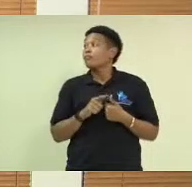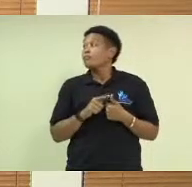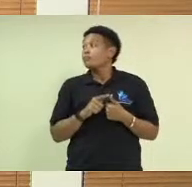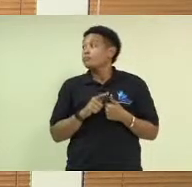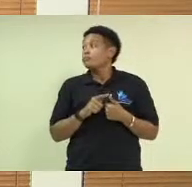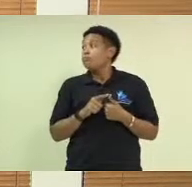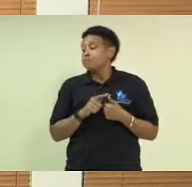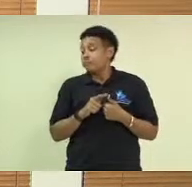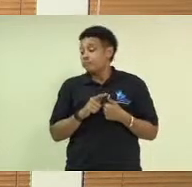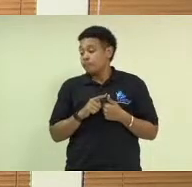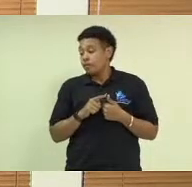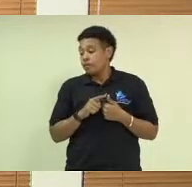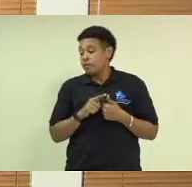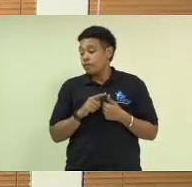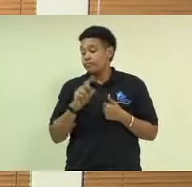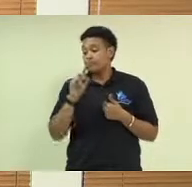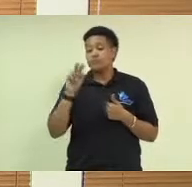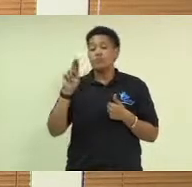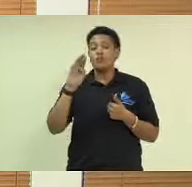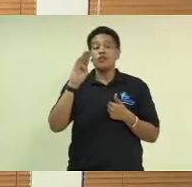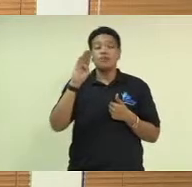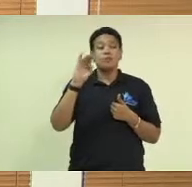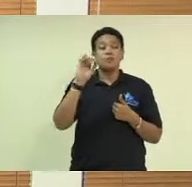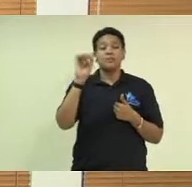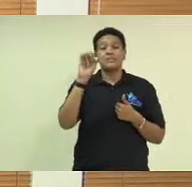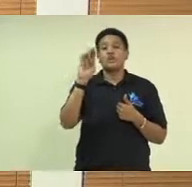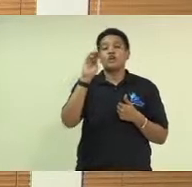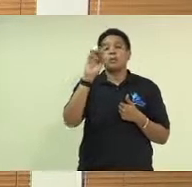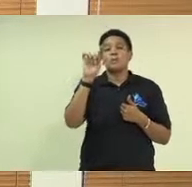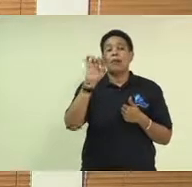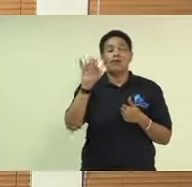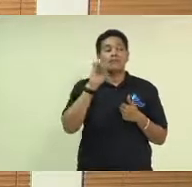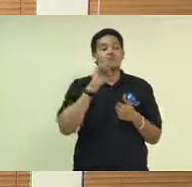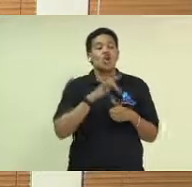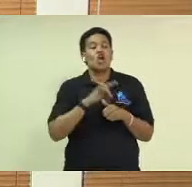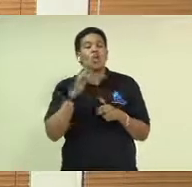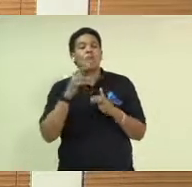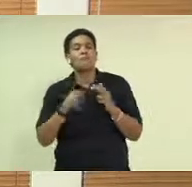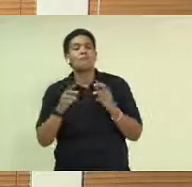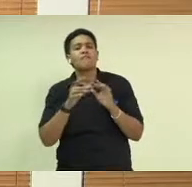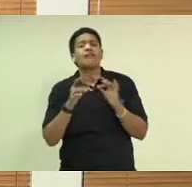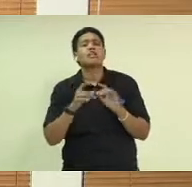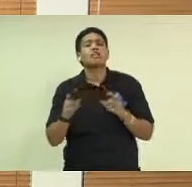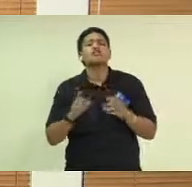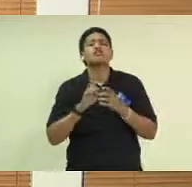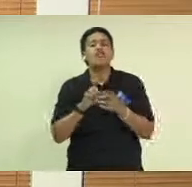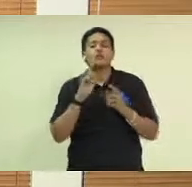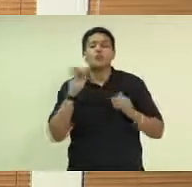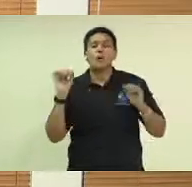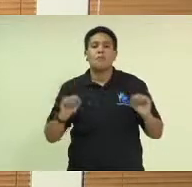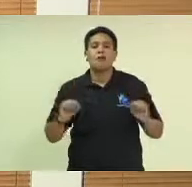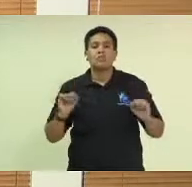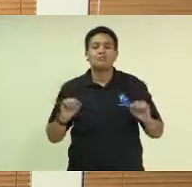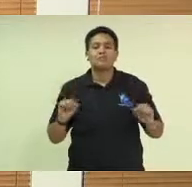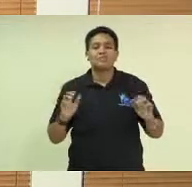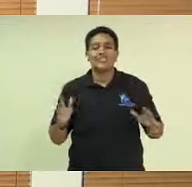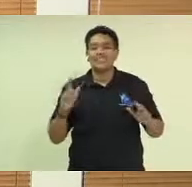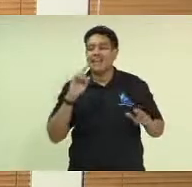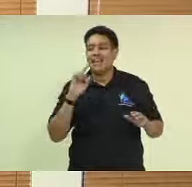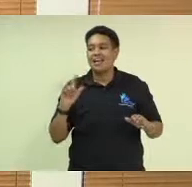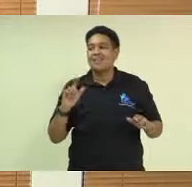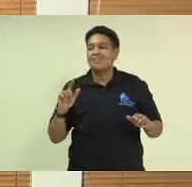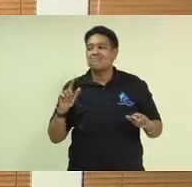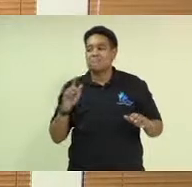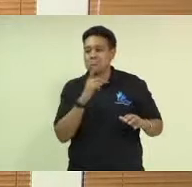question, Dr. Bisesa Mackenzie earlier briefly made mention as it relates to the possibility of discharging